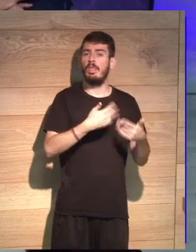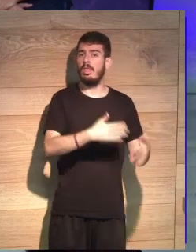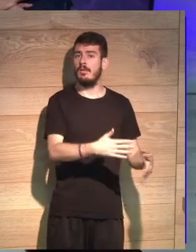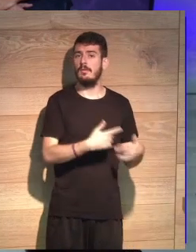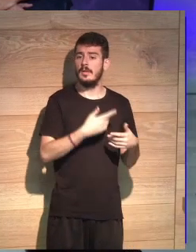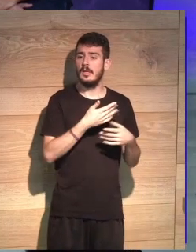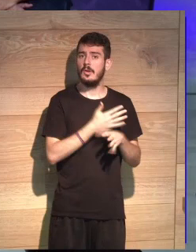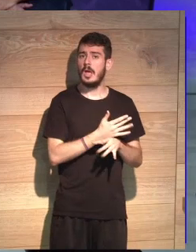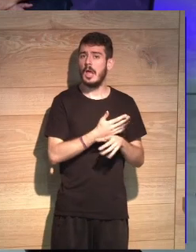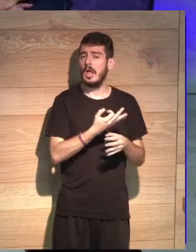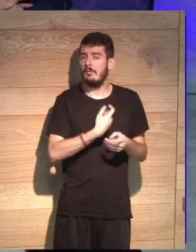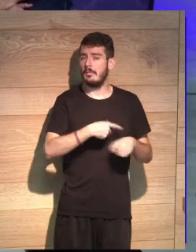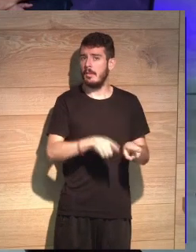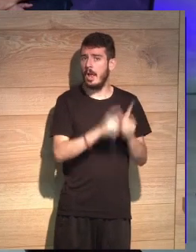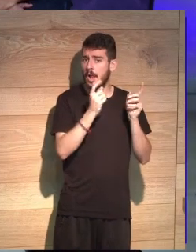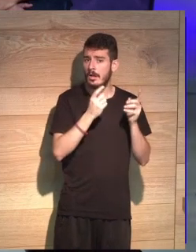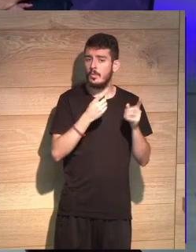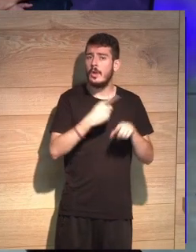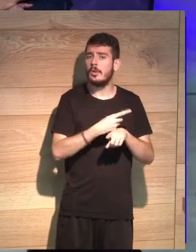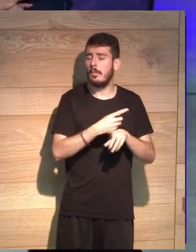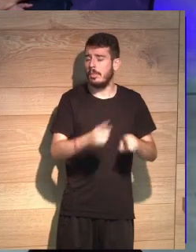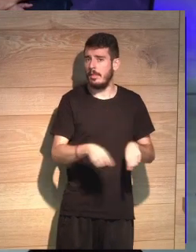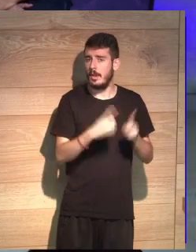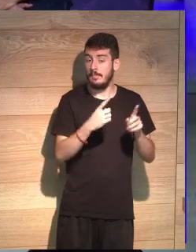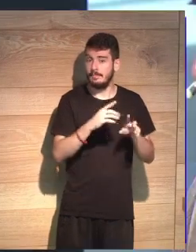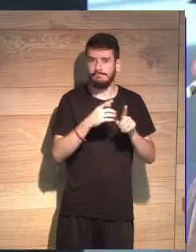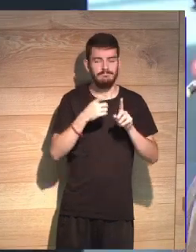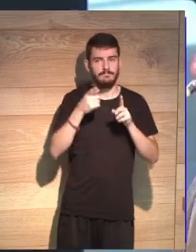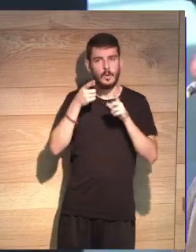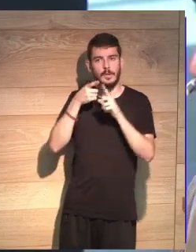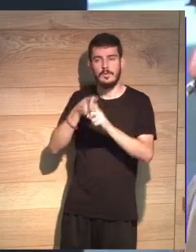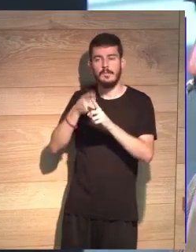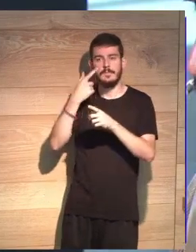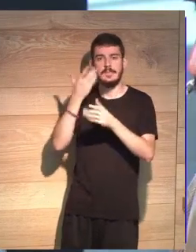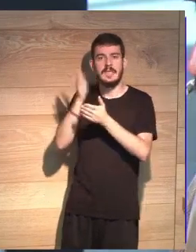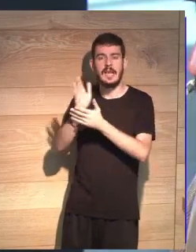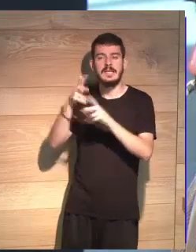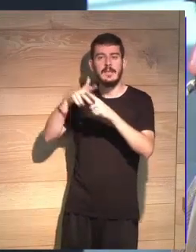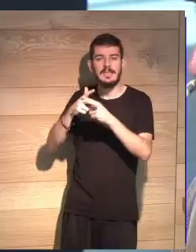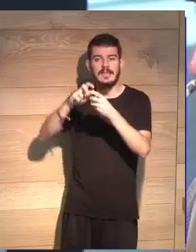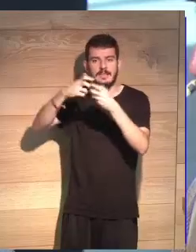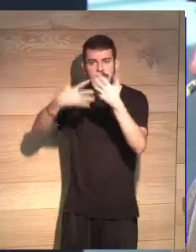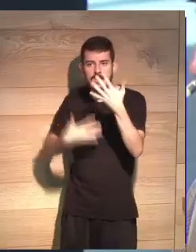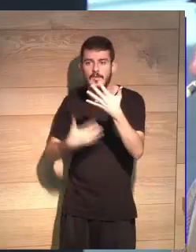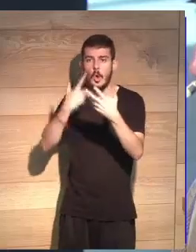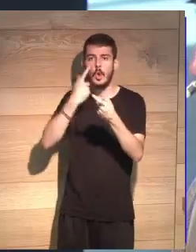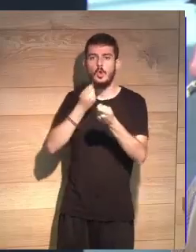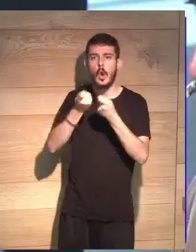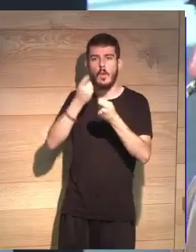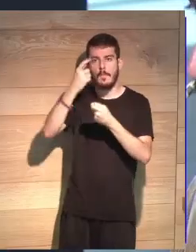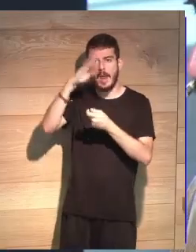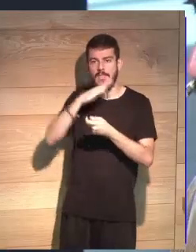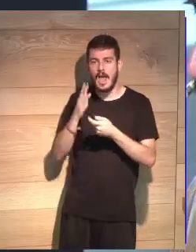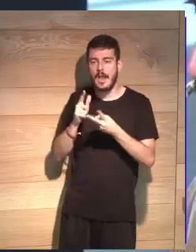educate these parents that just don't care what their children are playing and how long they are playing, to let them know about the tools that are